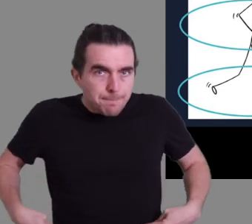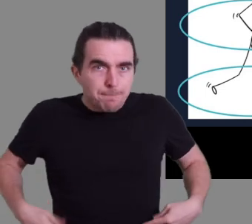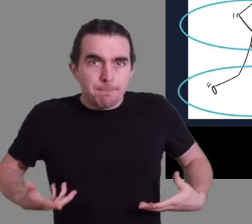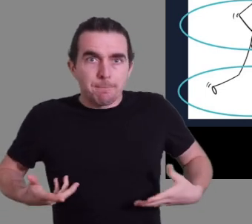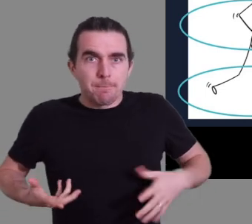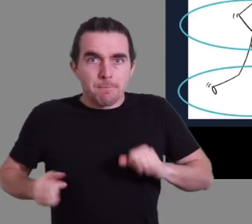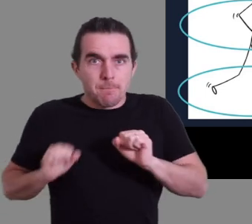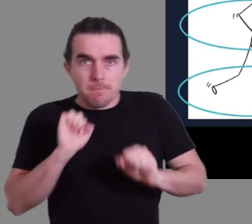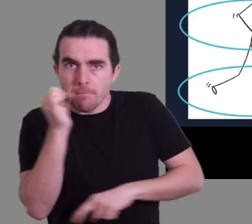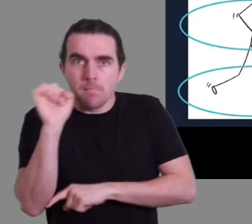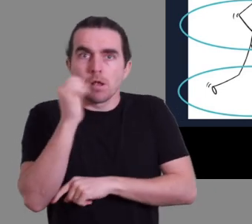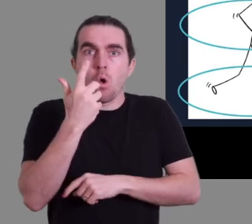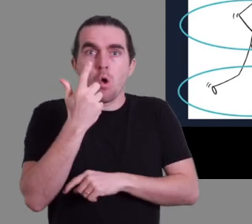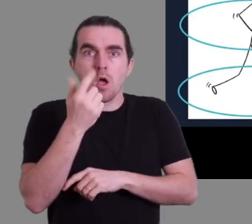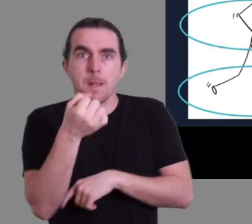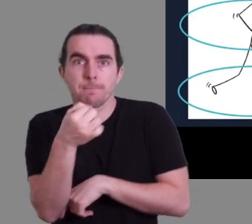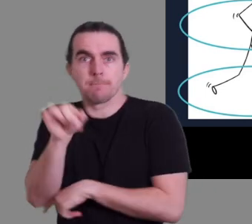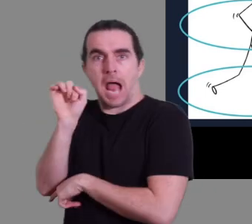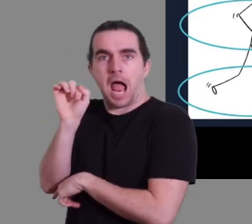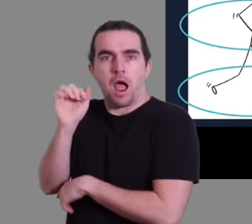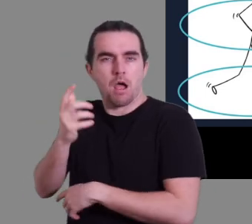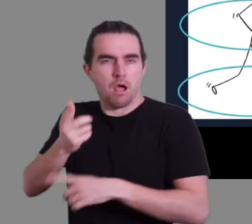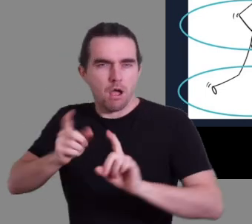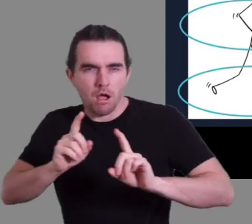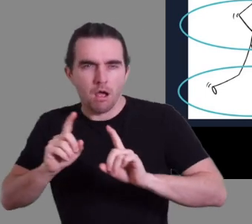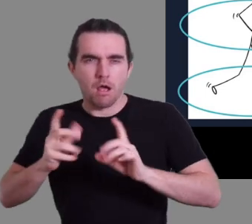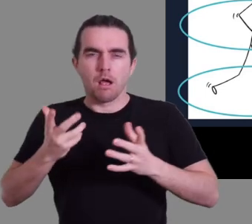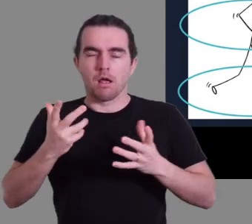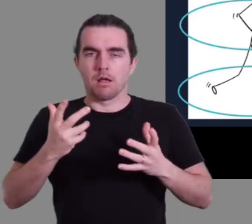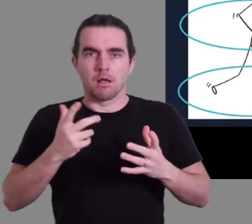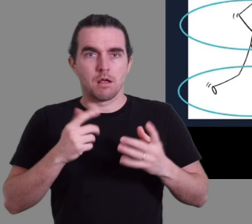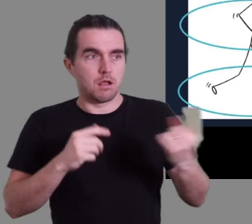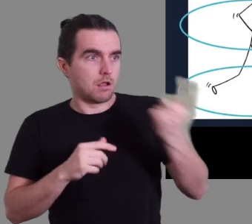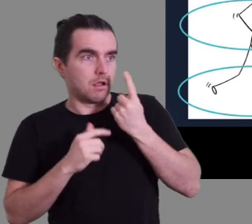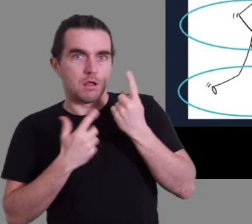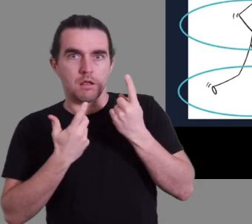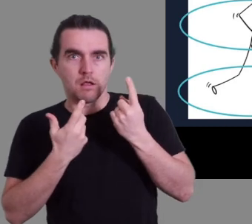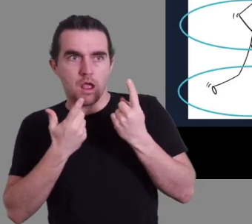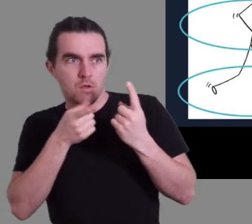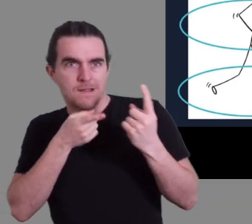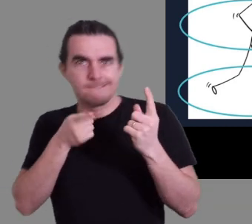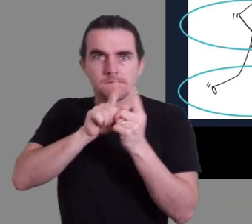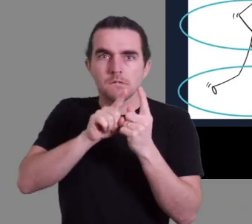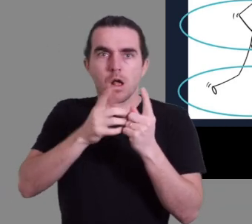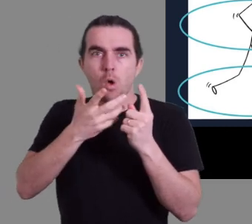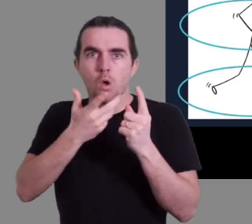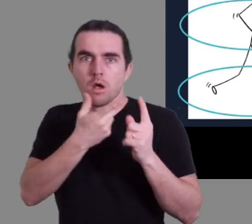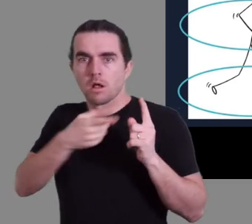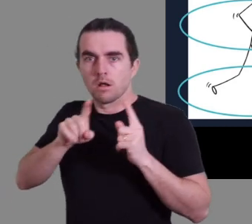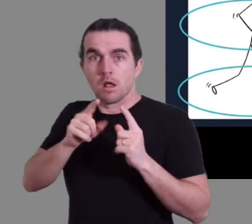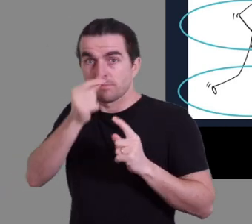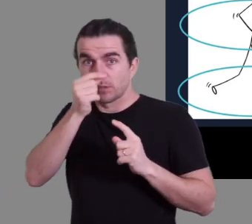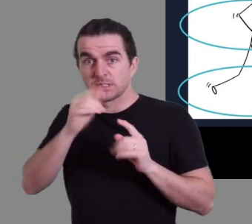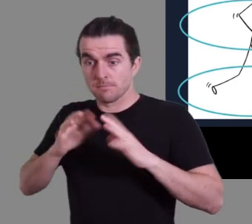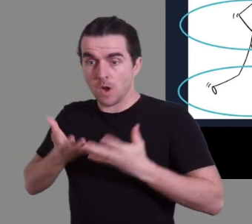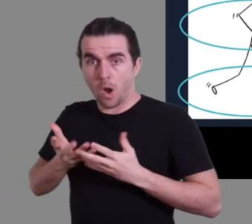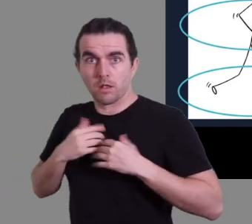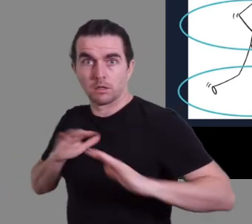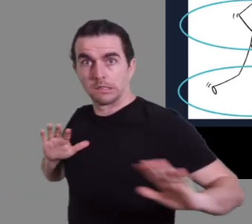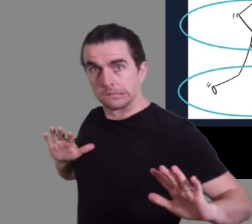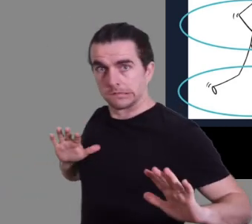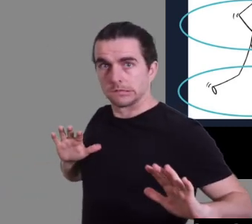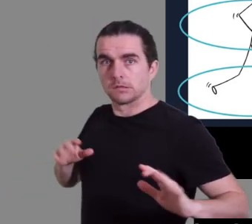movement, how they use the backside to get into somebody else's space and maybe shield the ball. Look